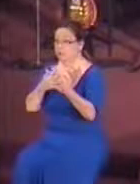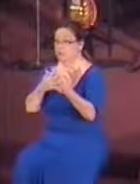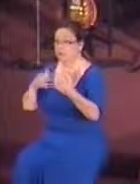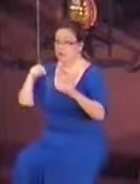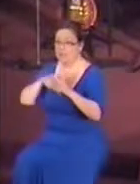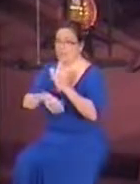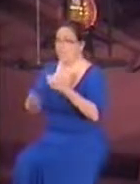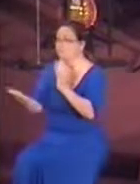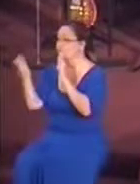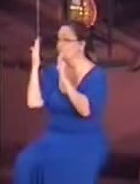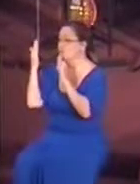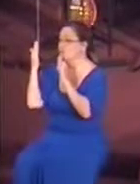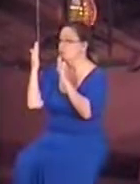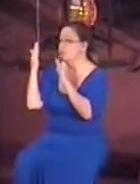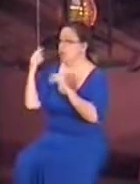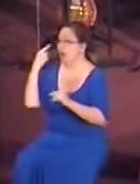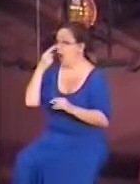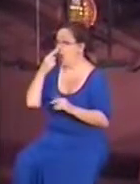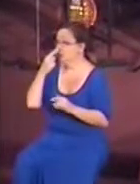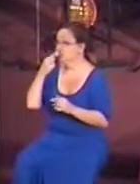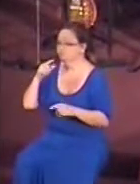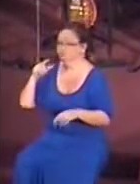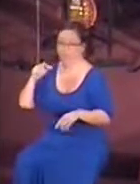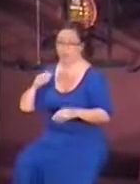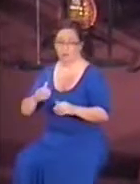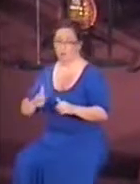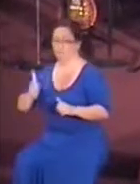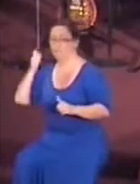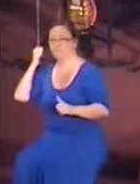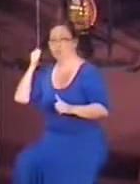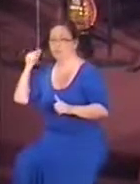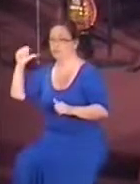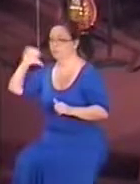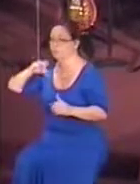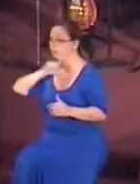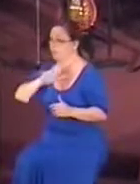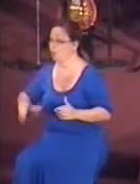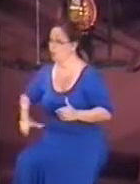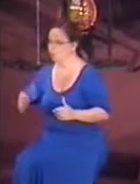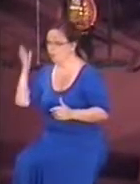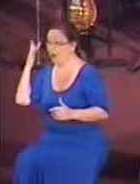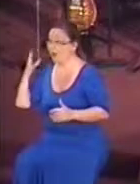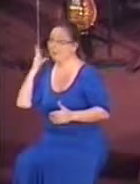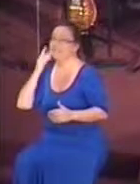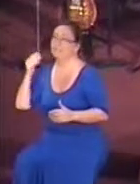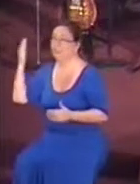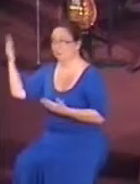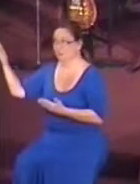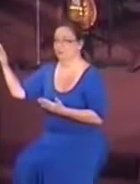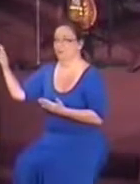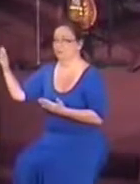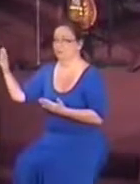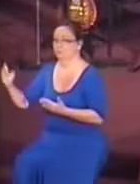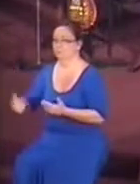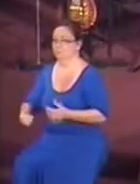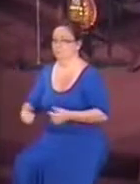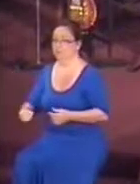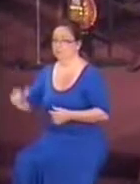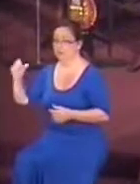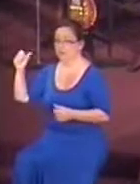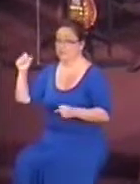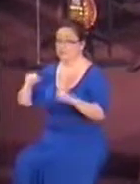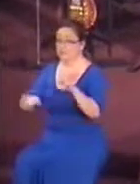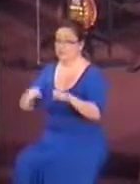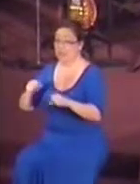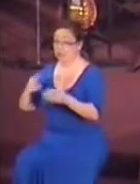own eyes, they never recanted because they encountered the risen Lord. Their doubt diminished, and it turned into